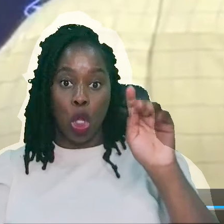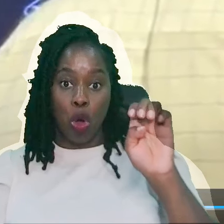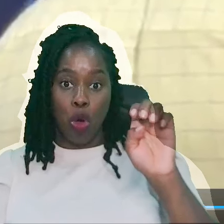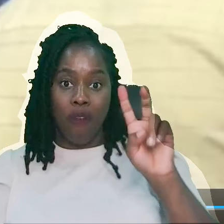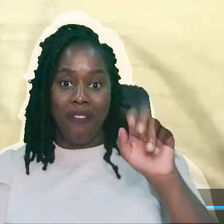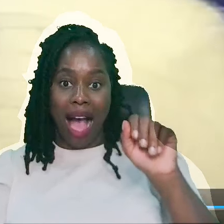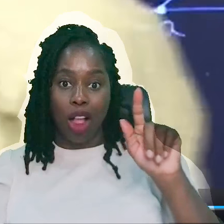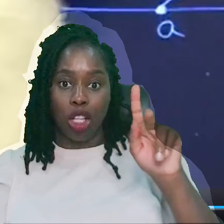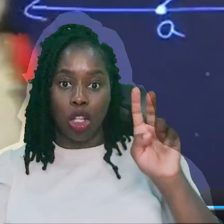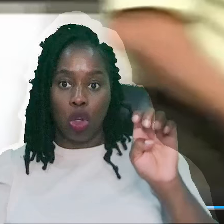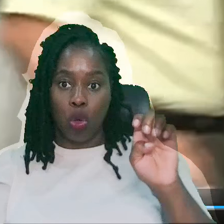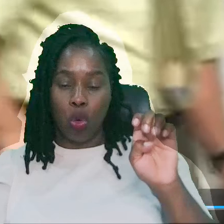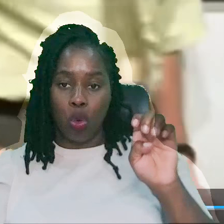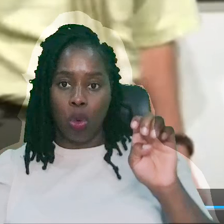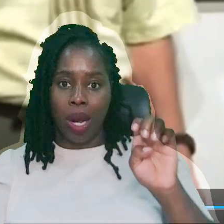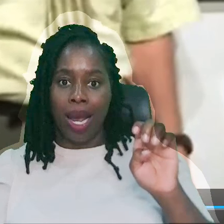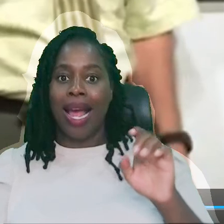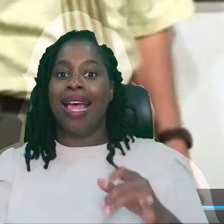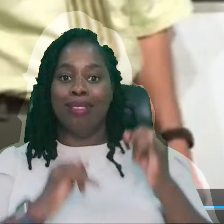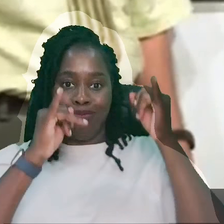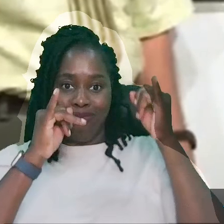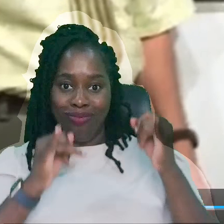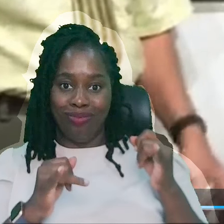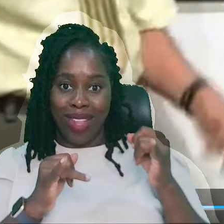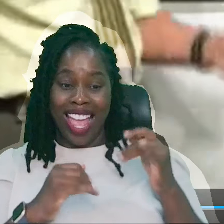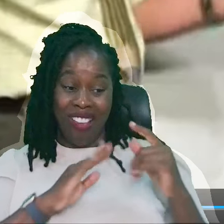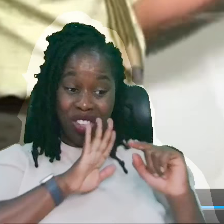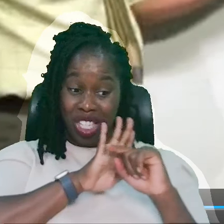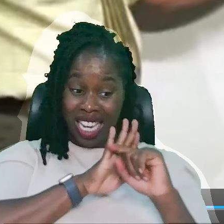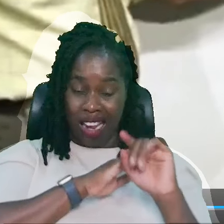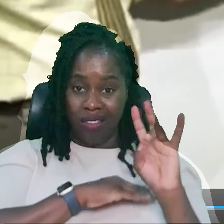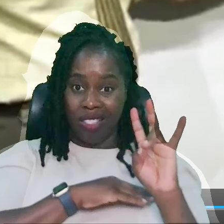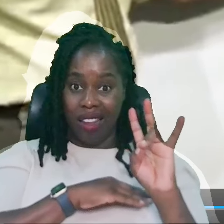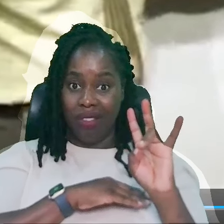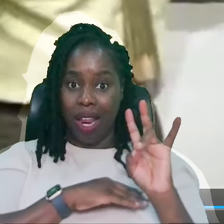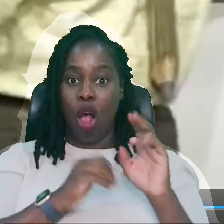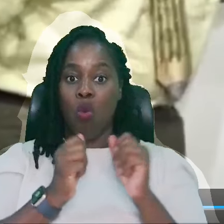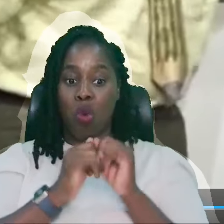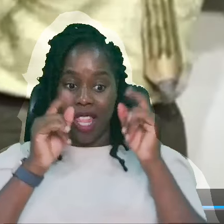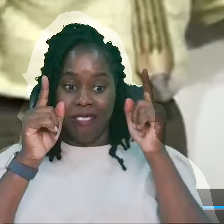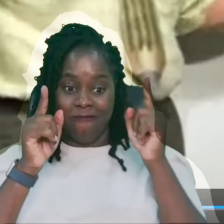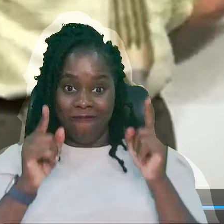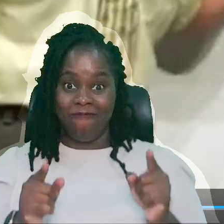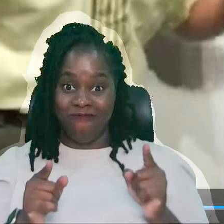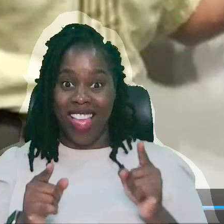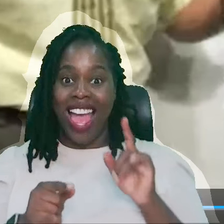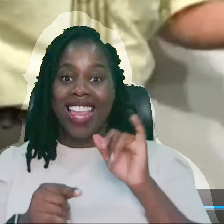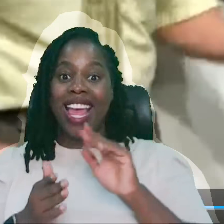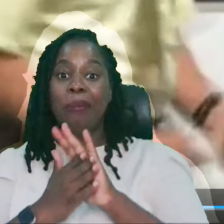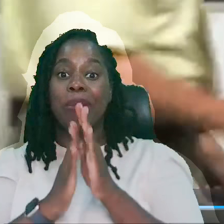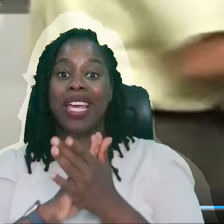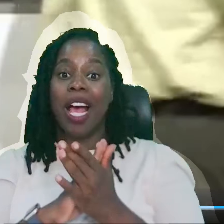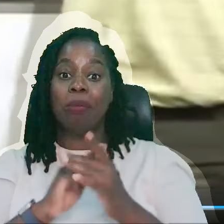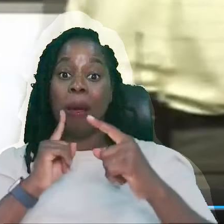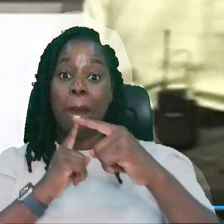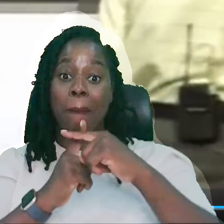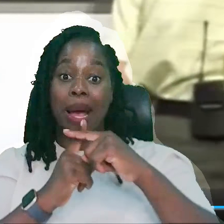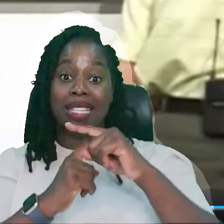of -7 is +7. If you subtract the number A and B in either